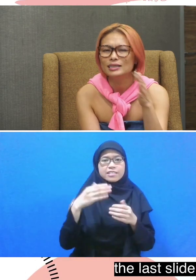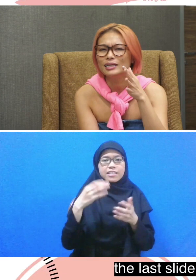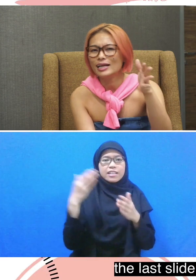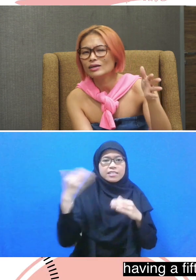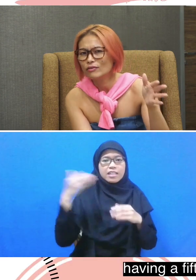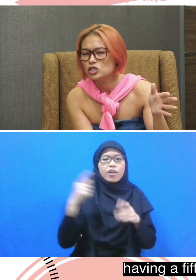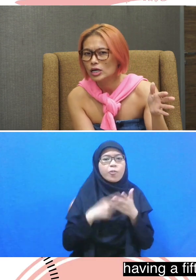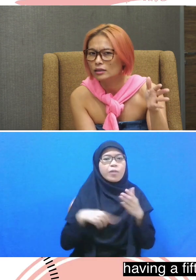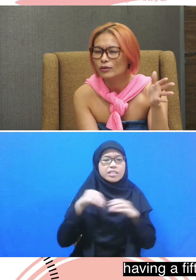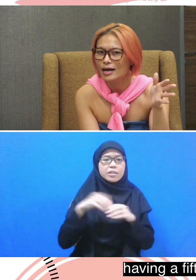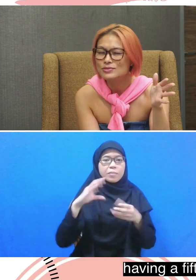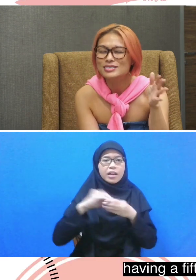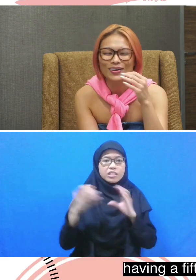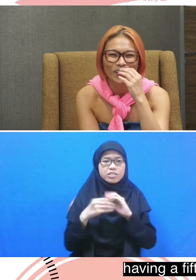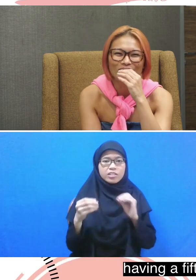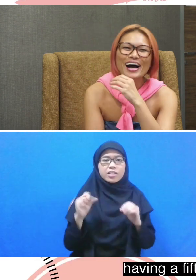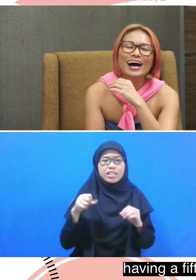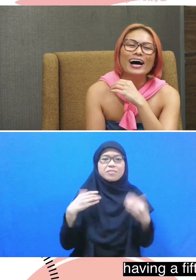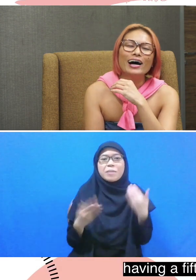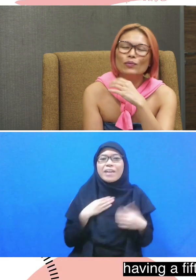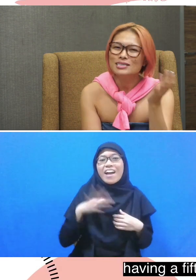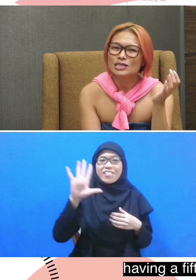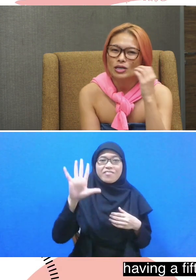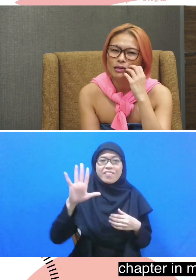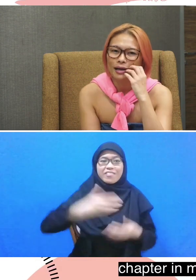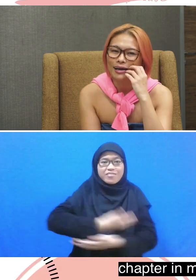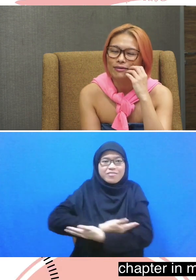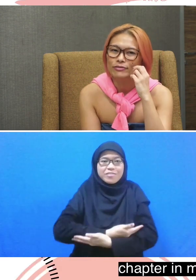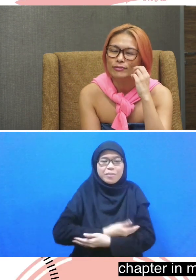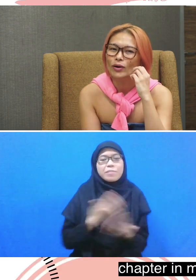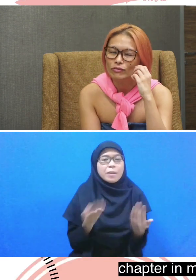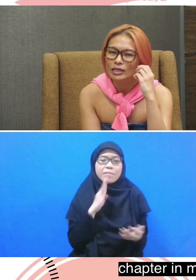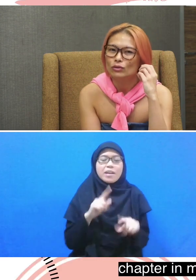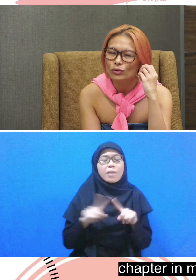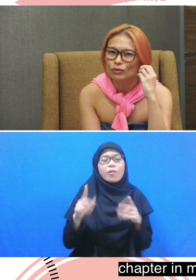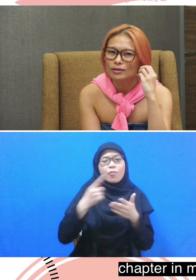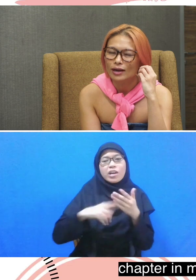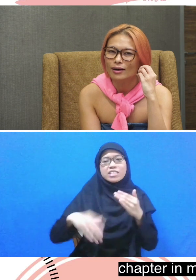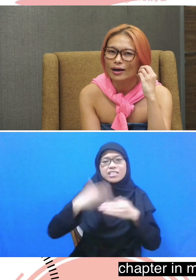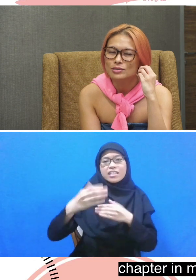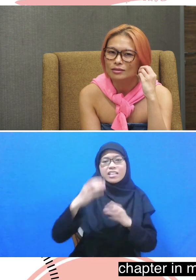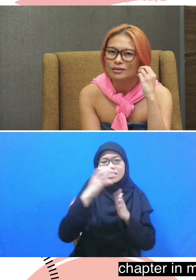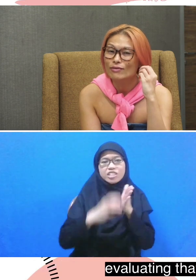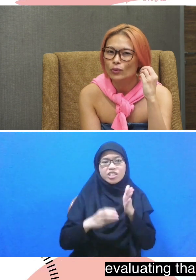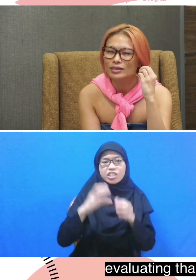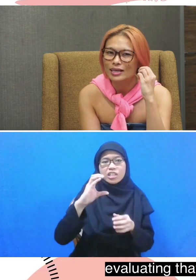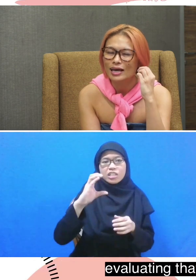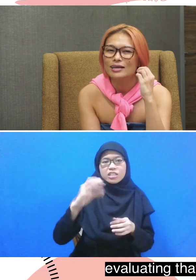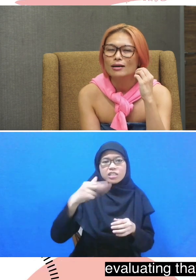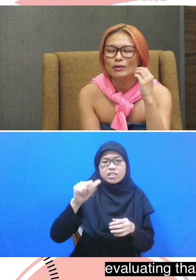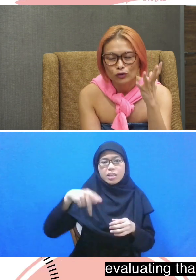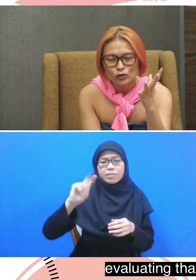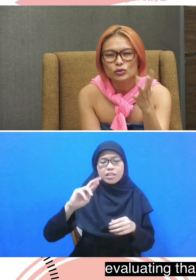story, other than having a fifth child, perhaps, you know. What's the next chapter in my life? You know, I really don't know. I'm still evaluating